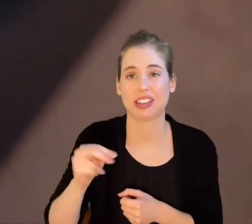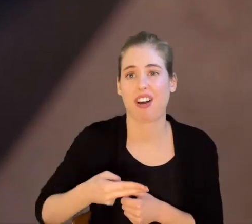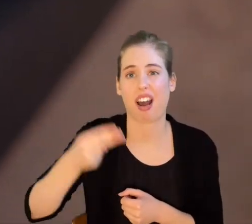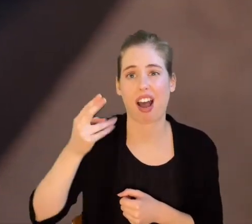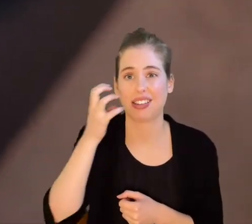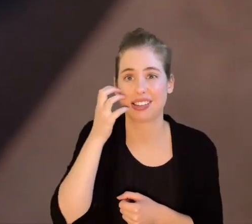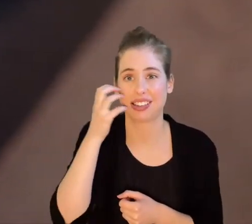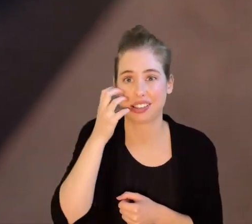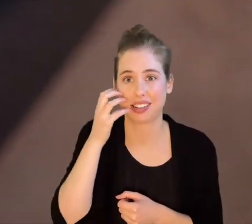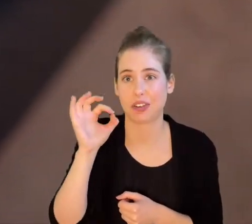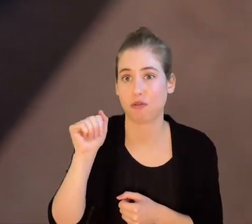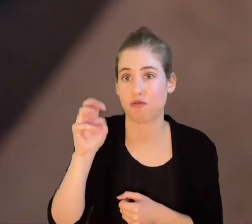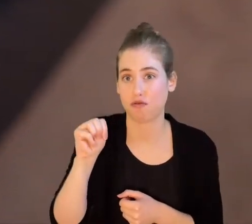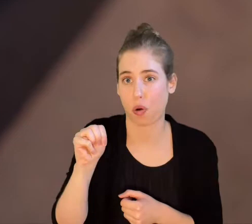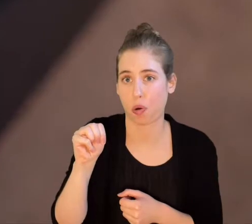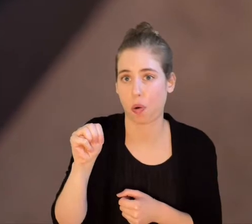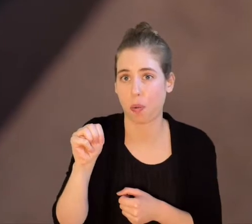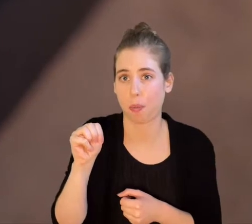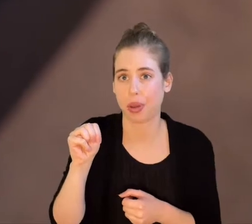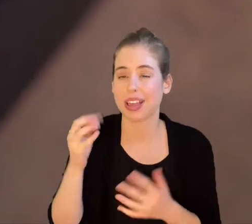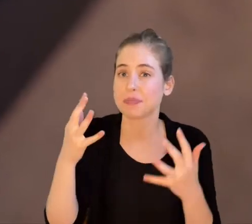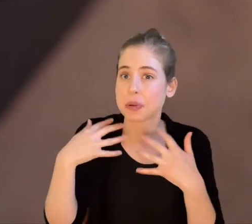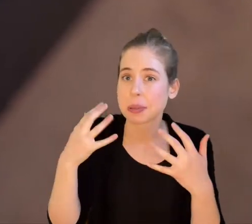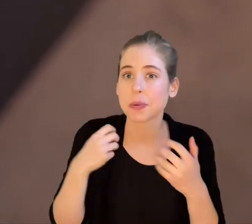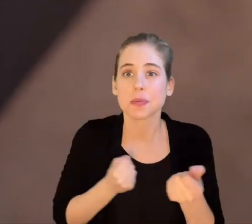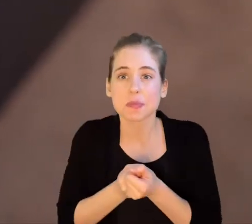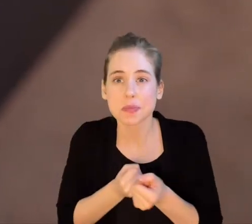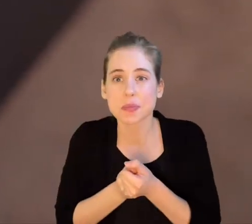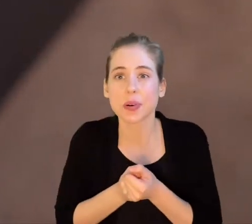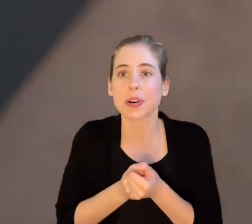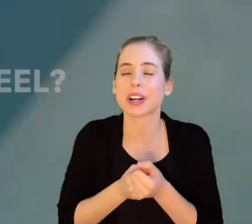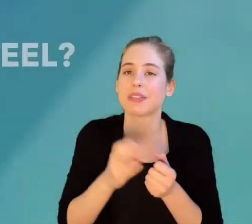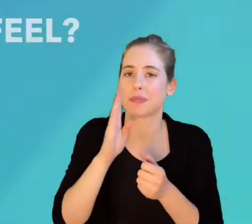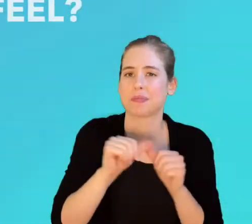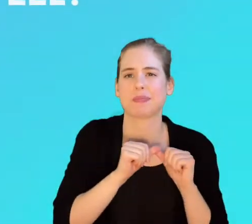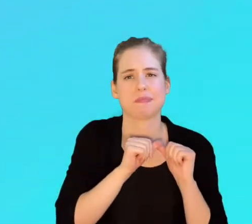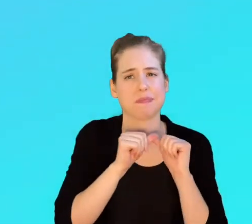layer is breathable, supportive, and durable for long-lasting comfort.